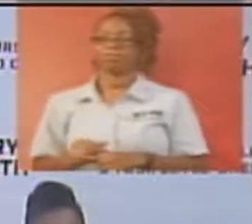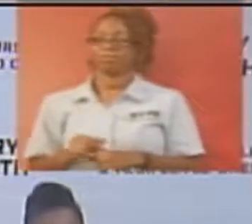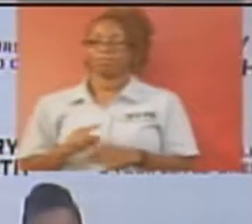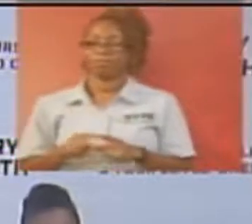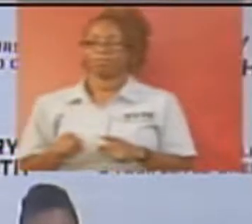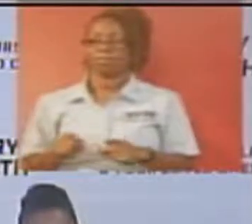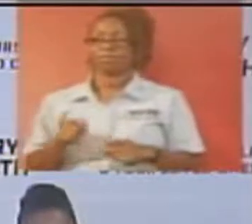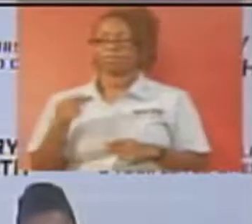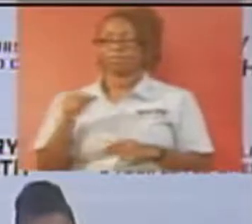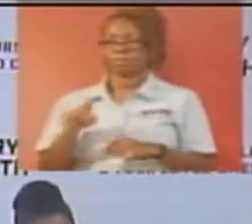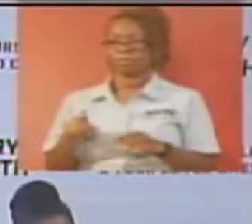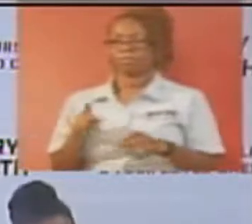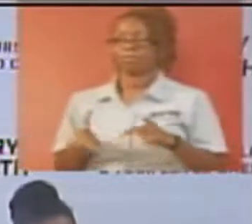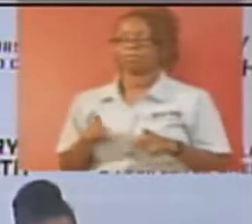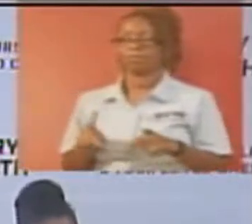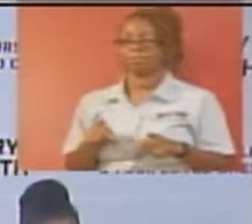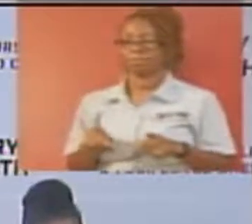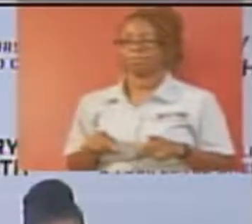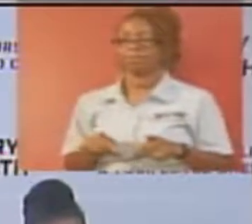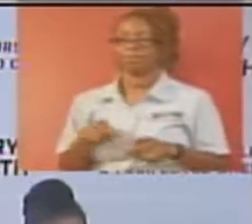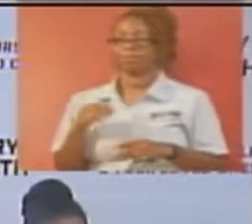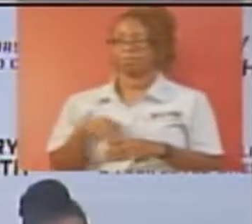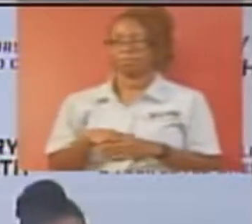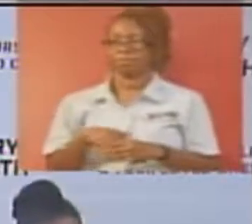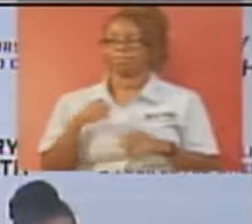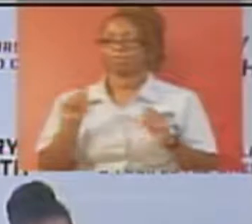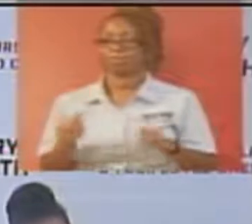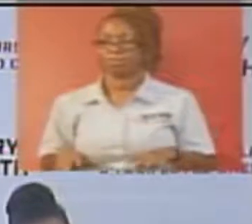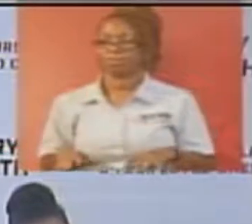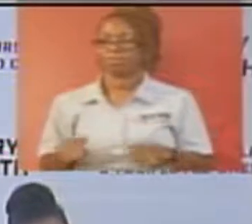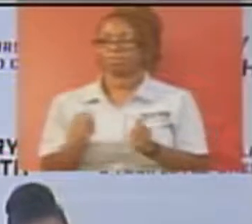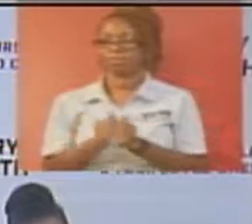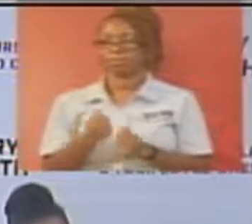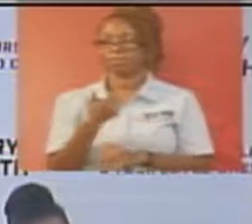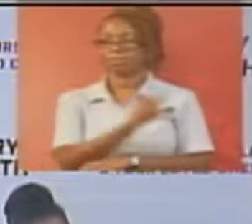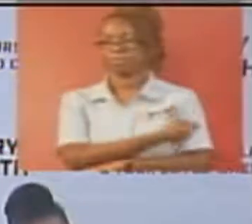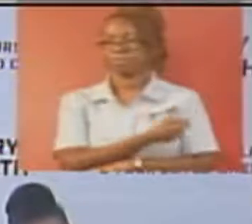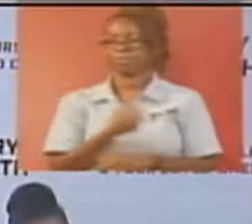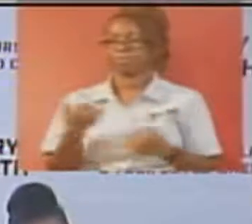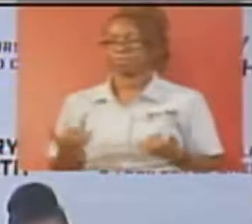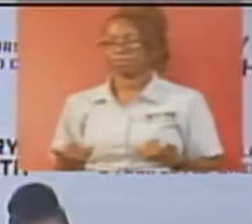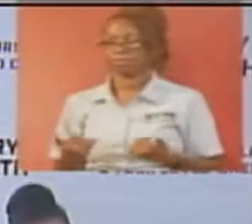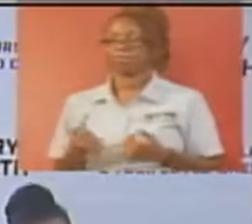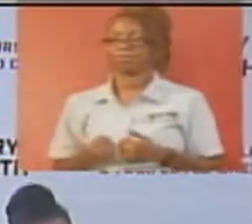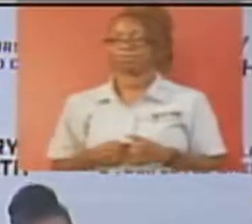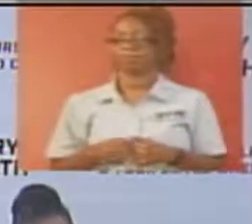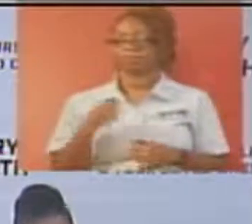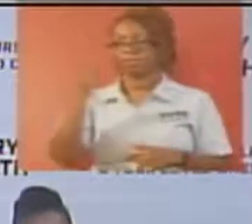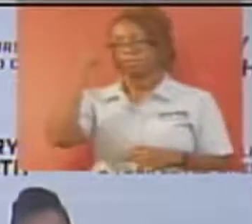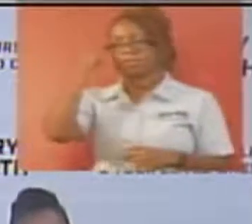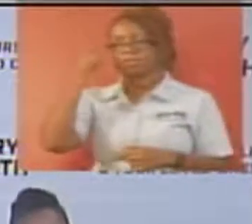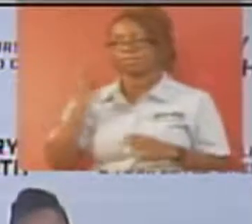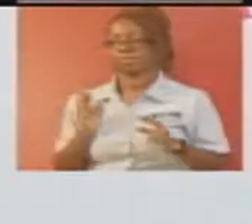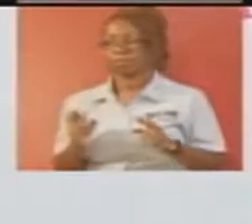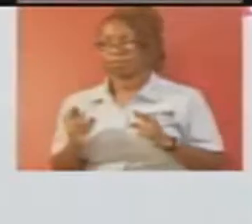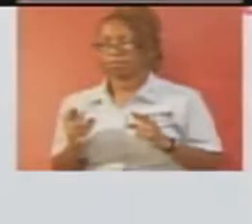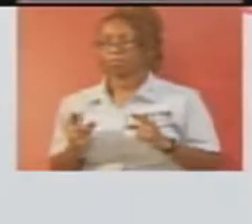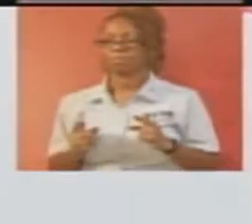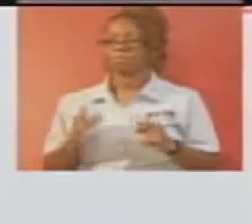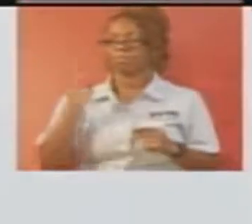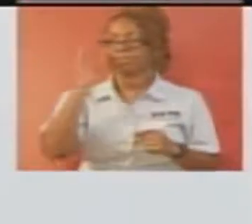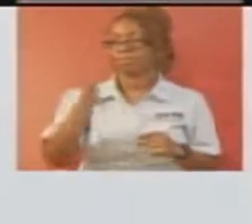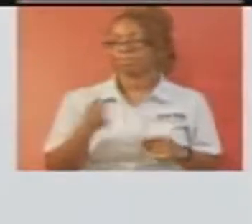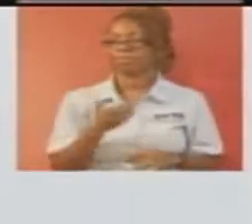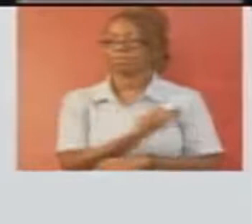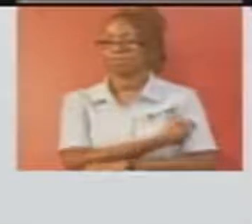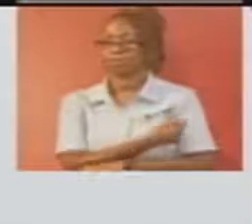you, Professor Carrington, for quite a detailed and informative presentation. I now invite Nurse Suchan to